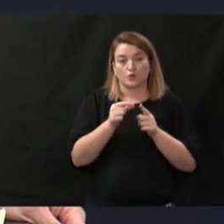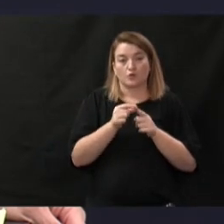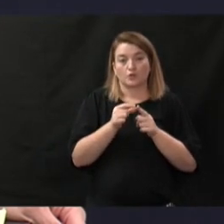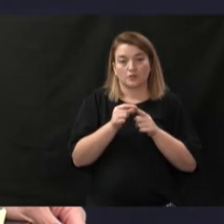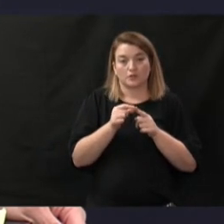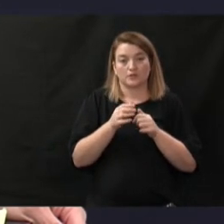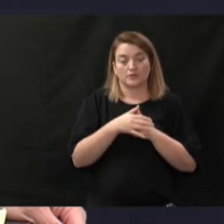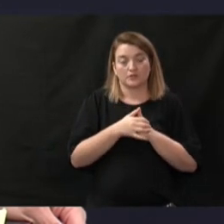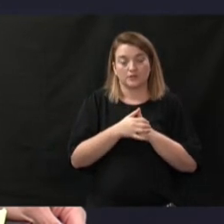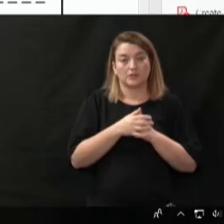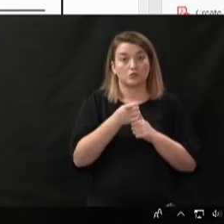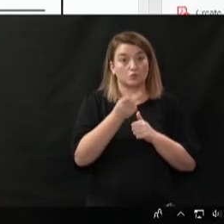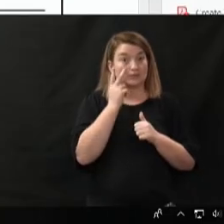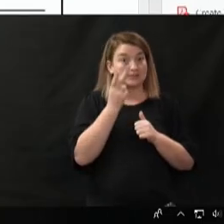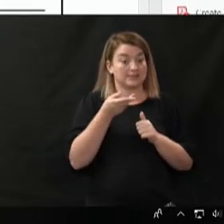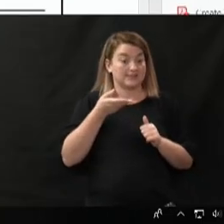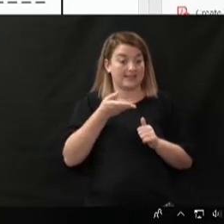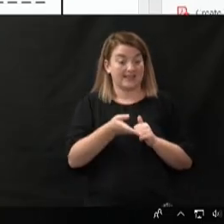sheet